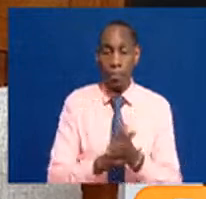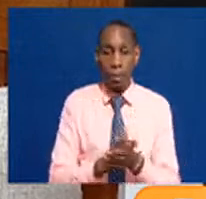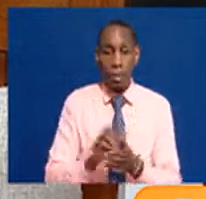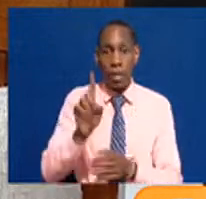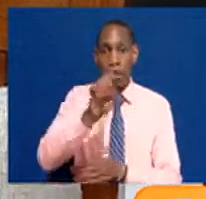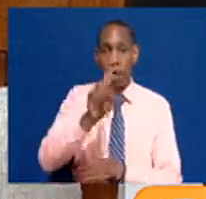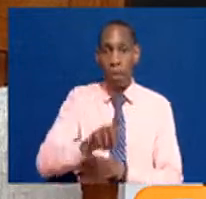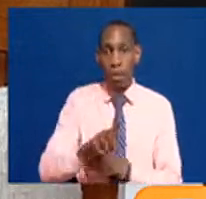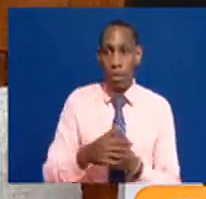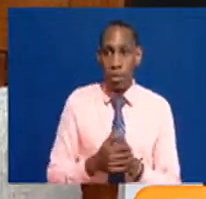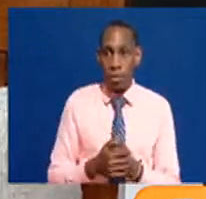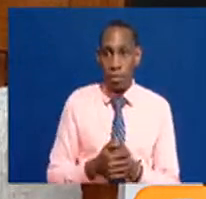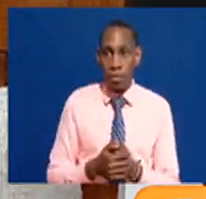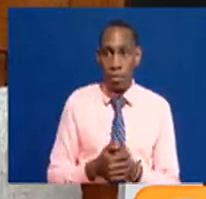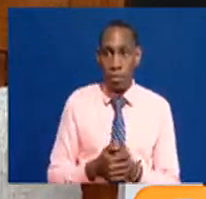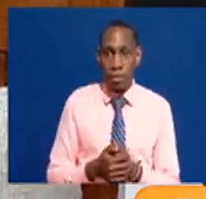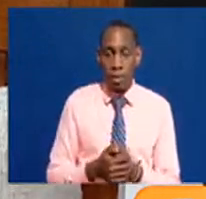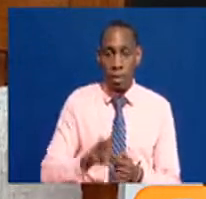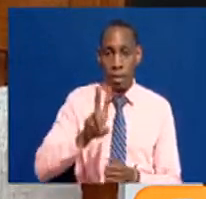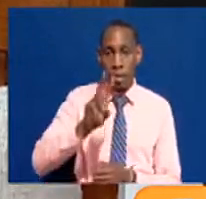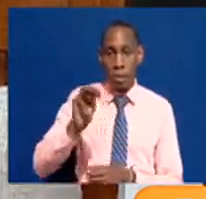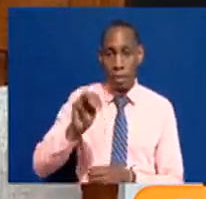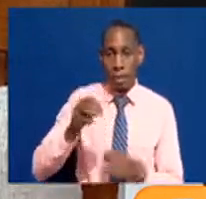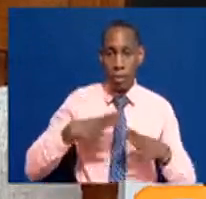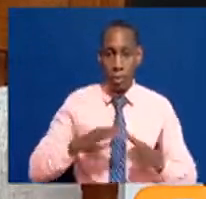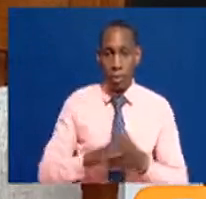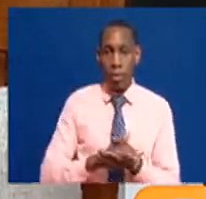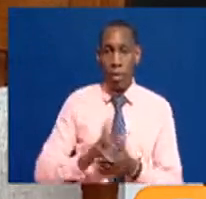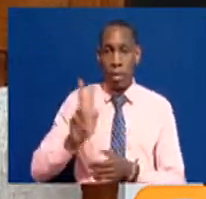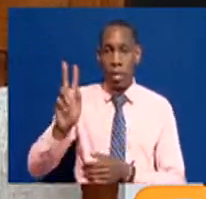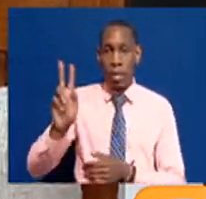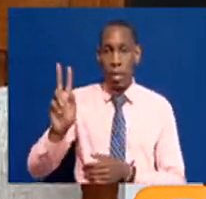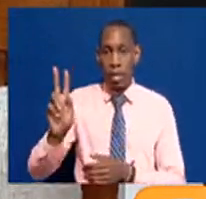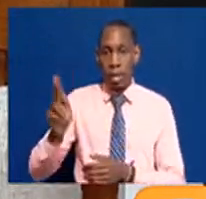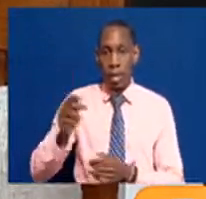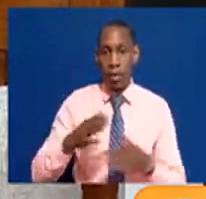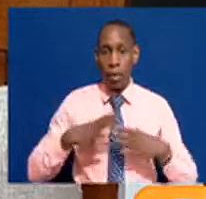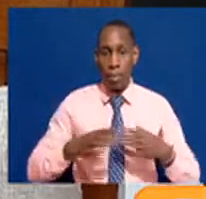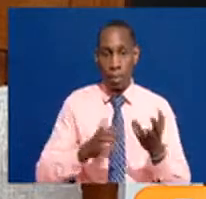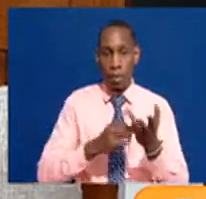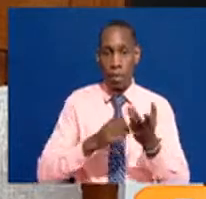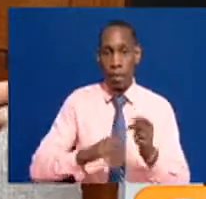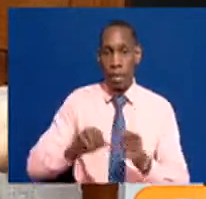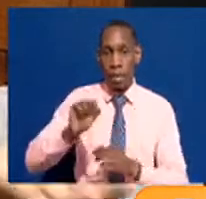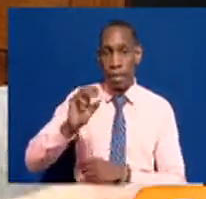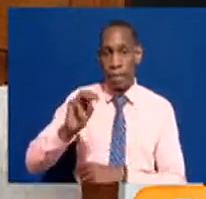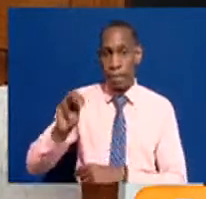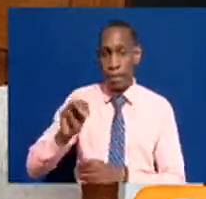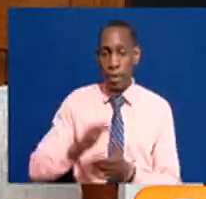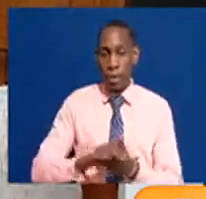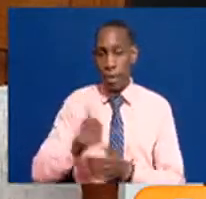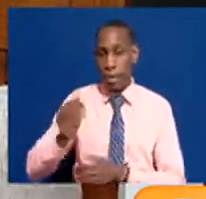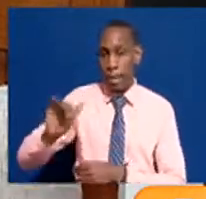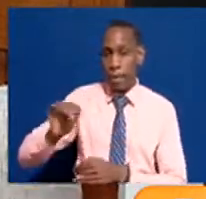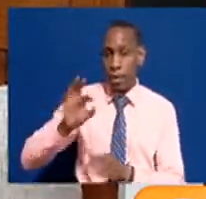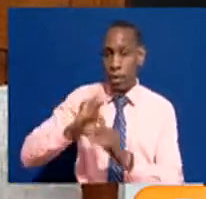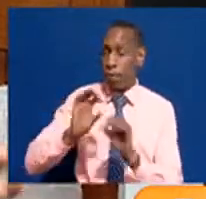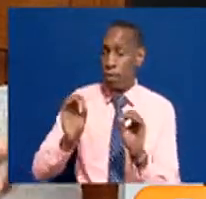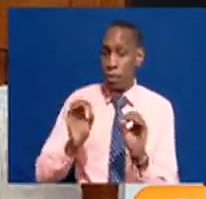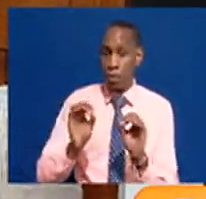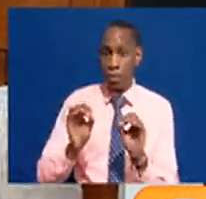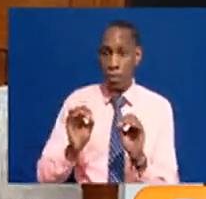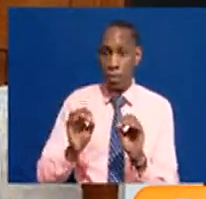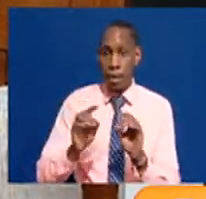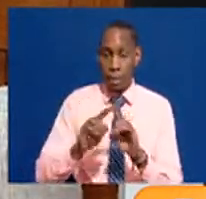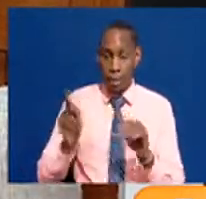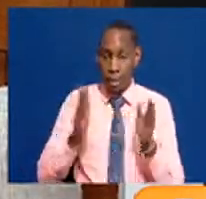about, that's what, 20 million people? Kenya has a population of probably 55. So close to 50. So what about the rest? They don't vote. But